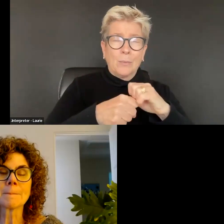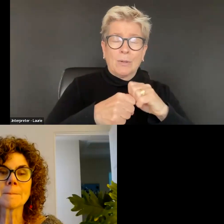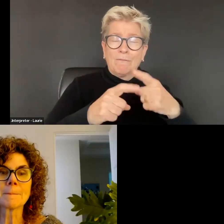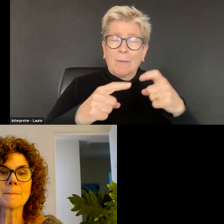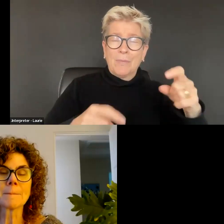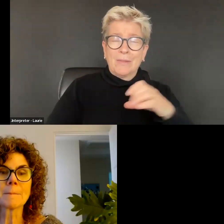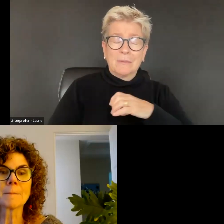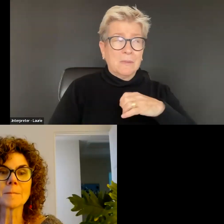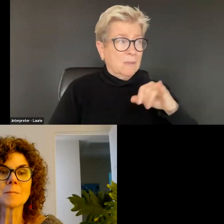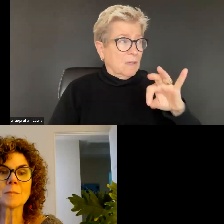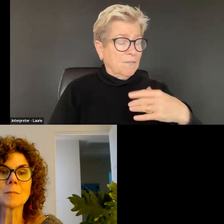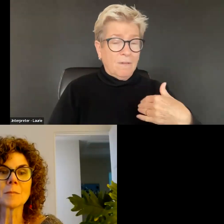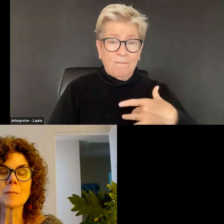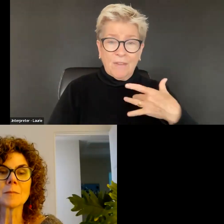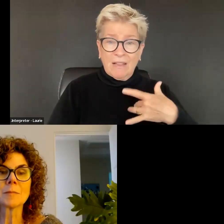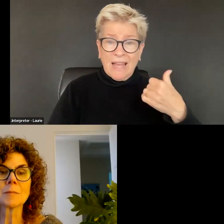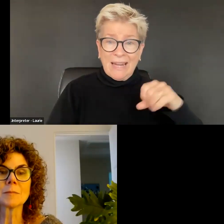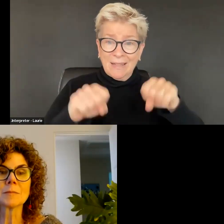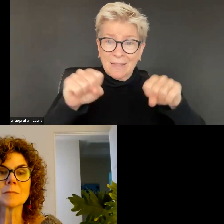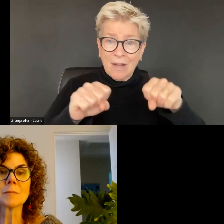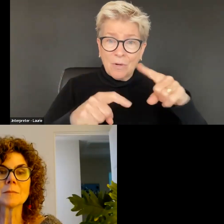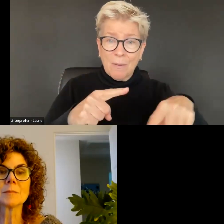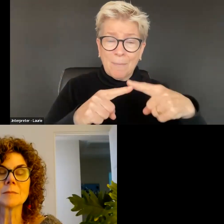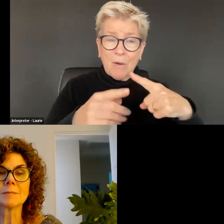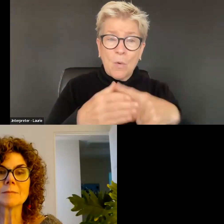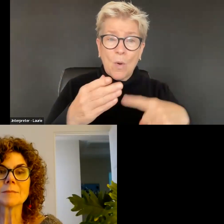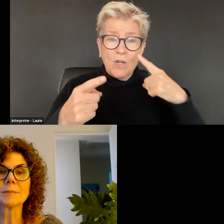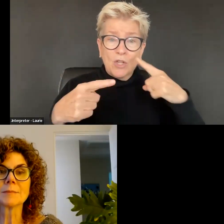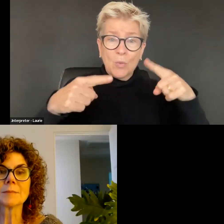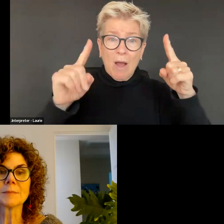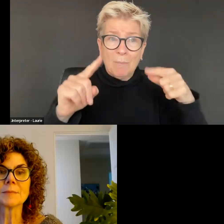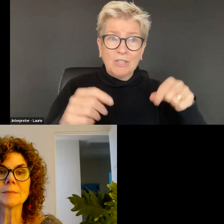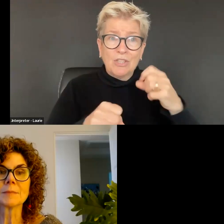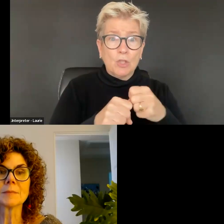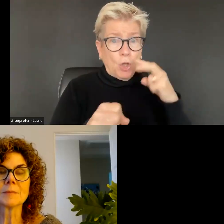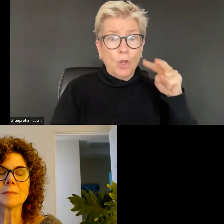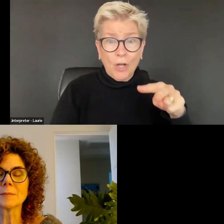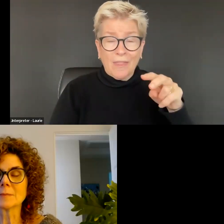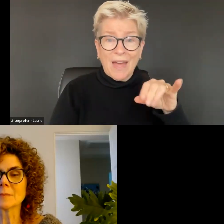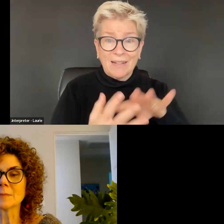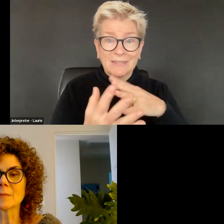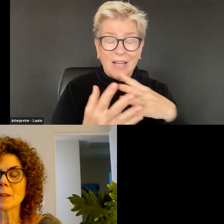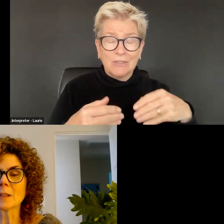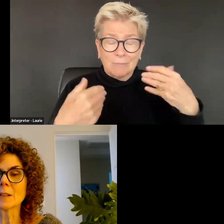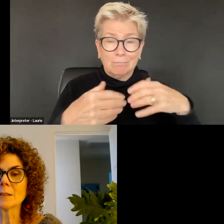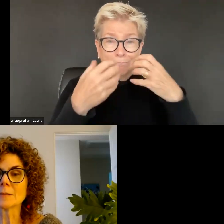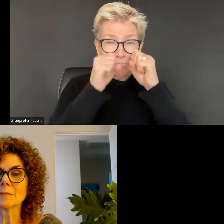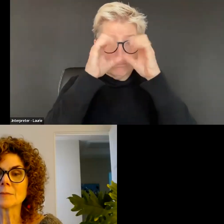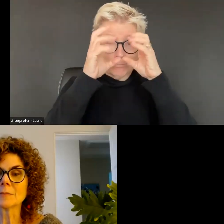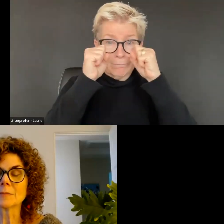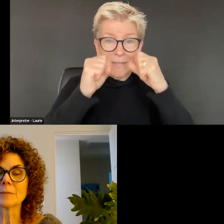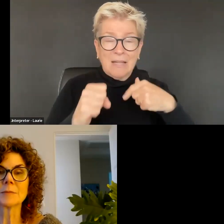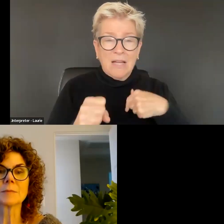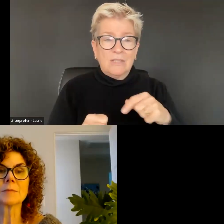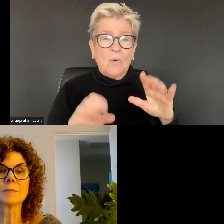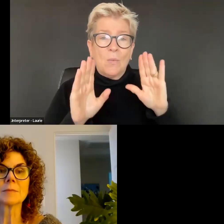any doubts about what you've accomplished this year, take a look at that, because it's quite something. Everyone, I wish you all a wonderful rest